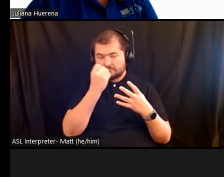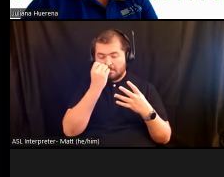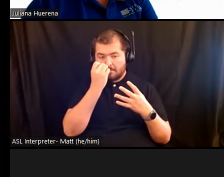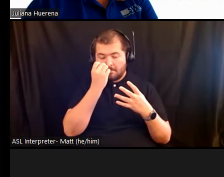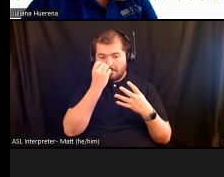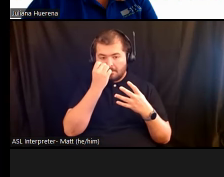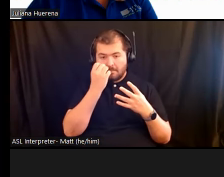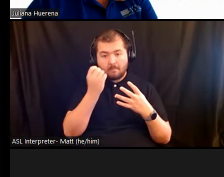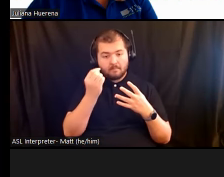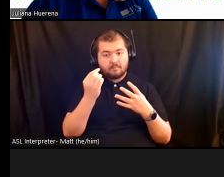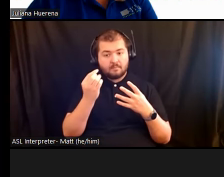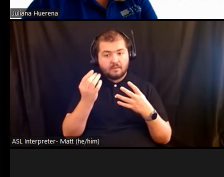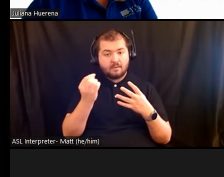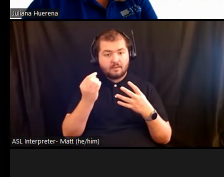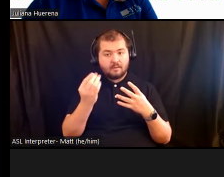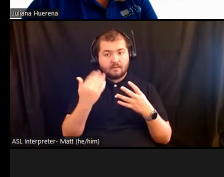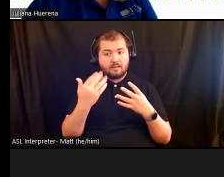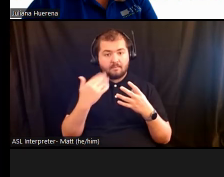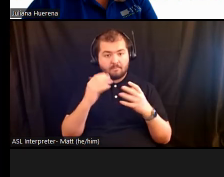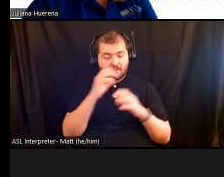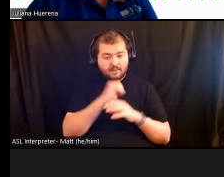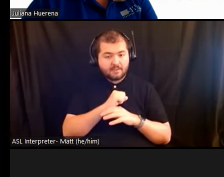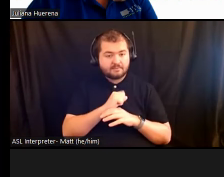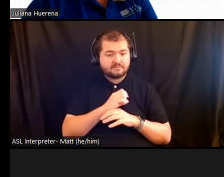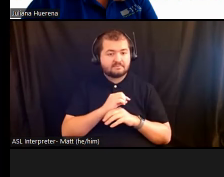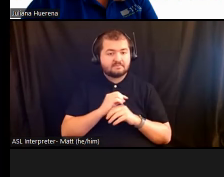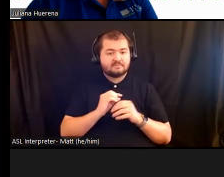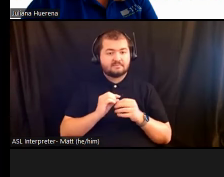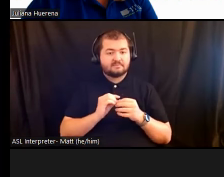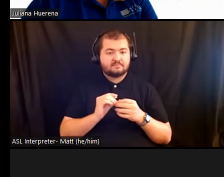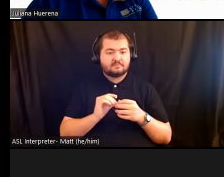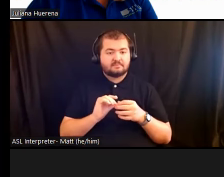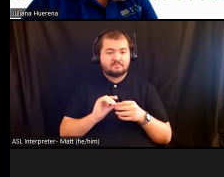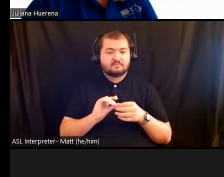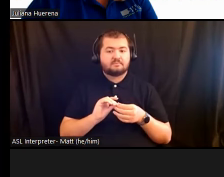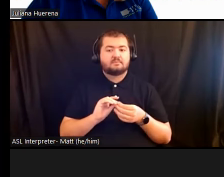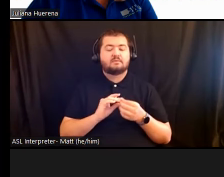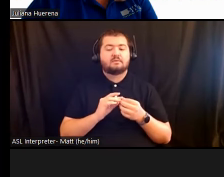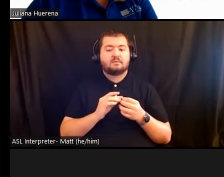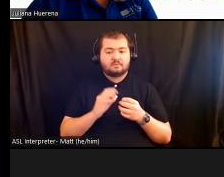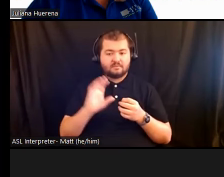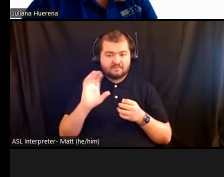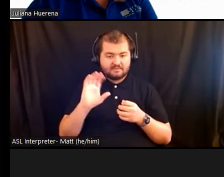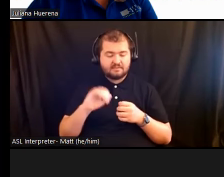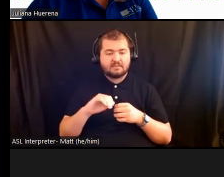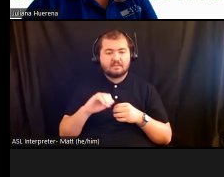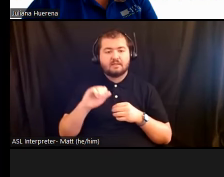Come on, give it a guess. Give it a good try. All Tough. right. So we got C, we have A.